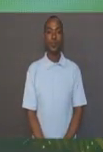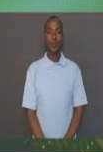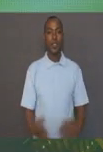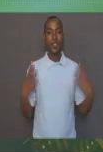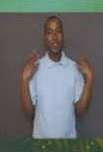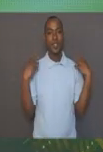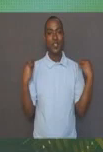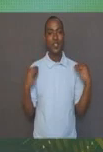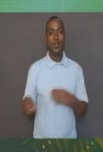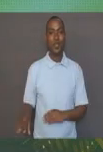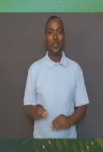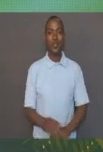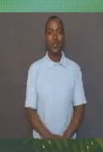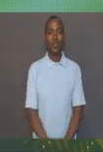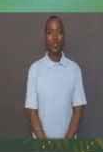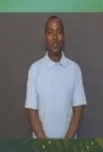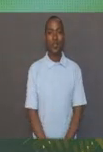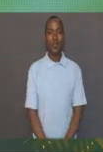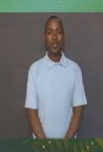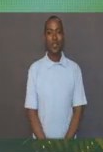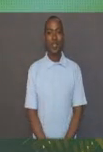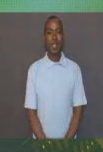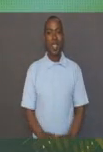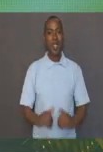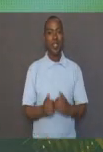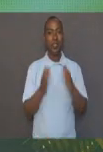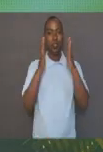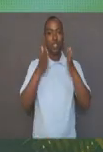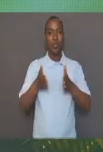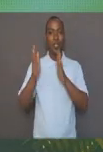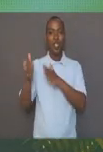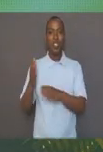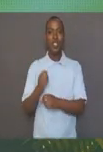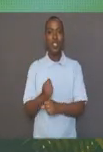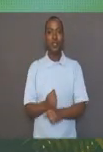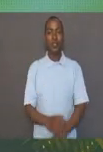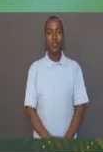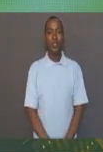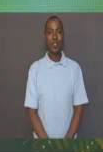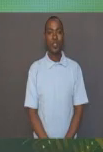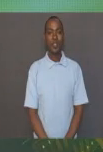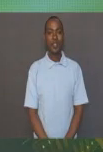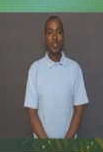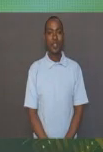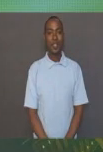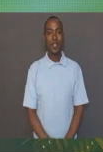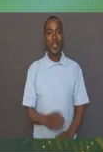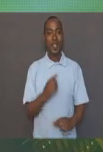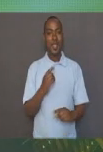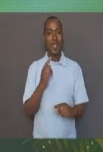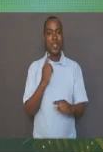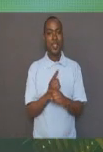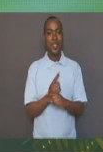Hello, students. How do your tables look? I am sure they're very well done.